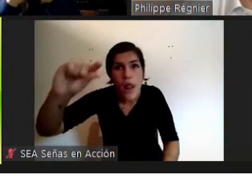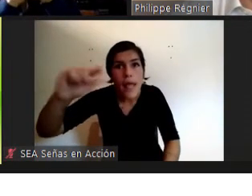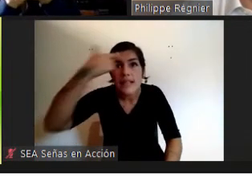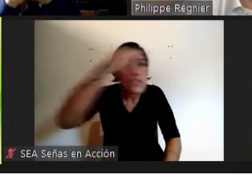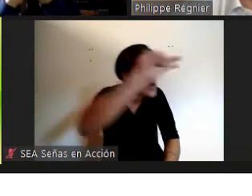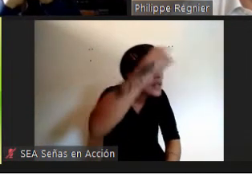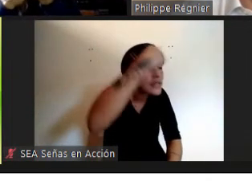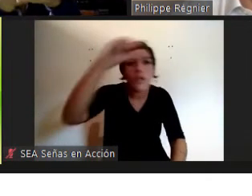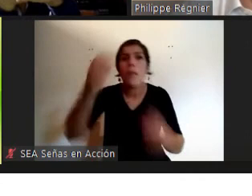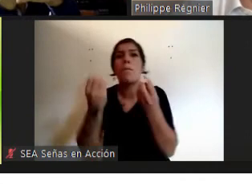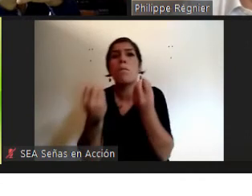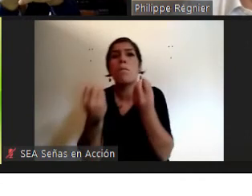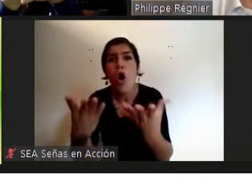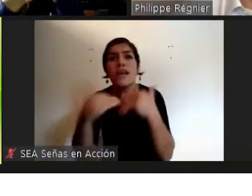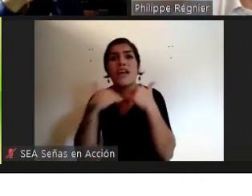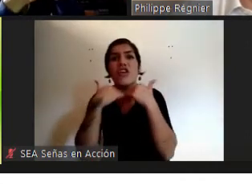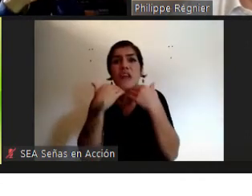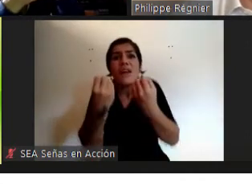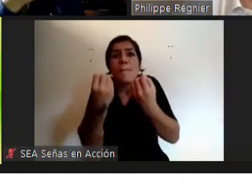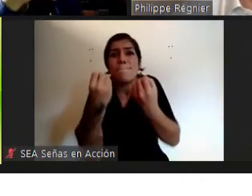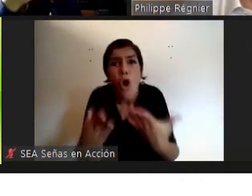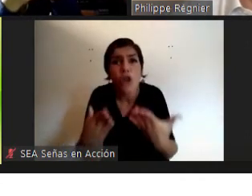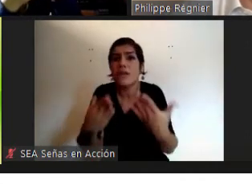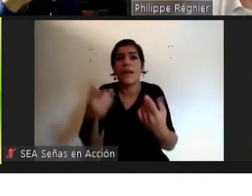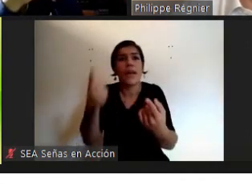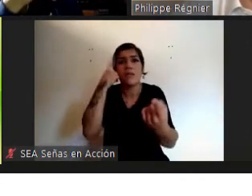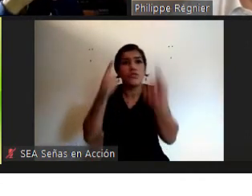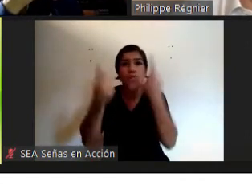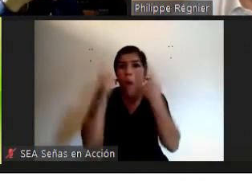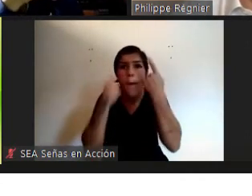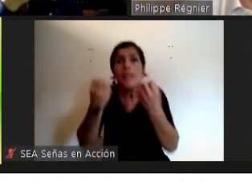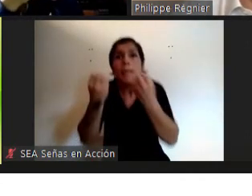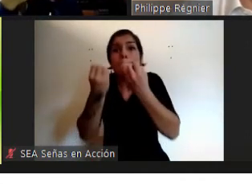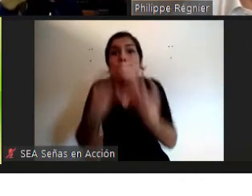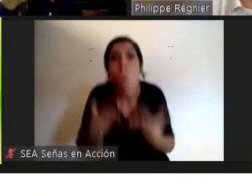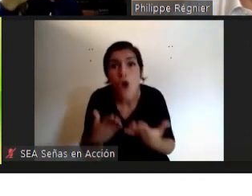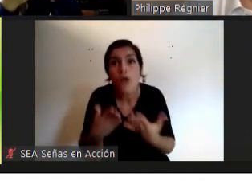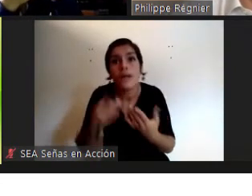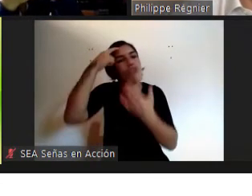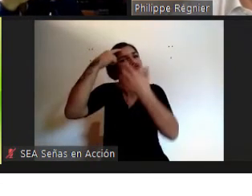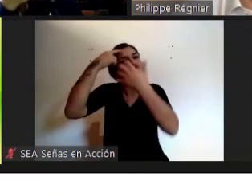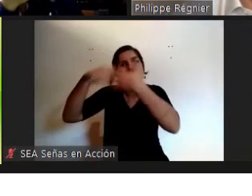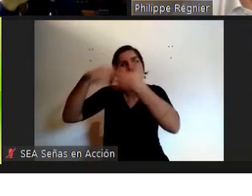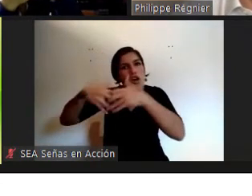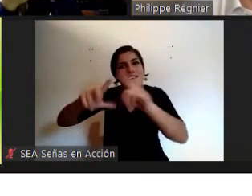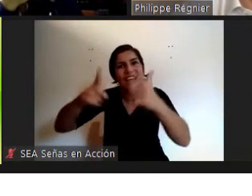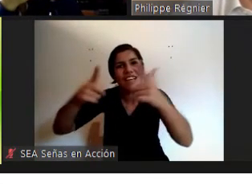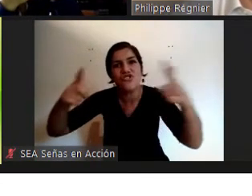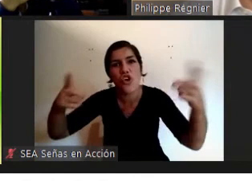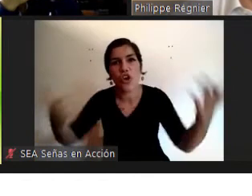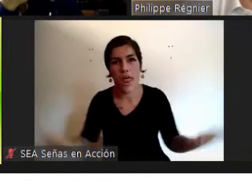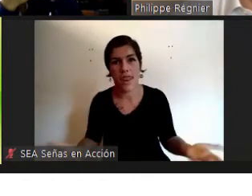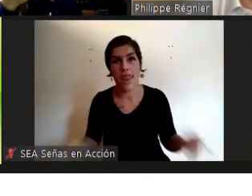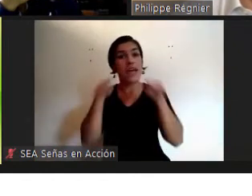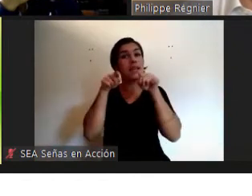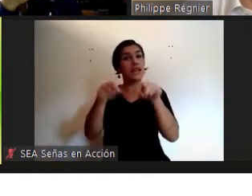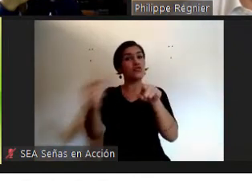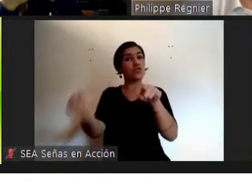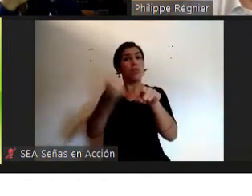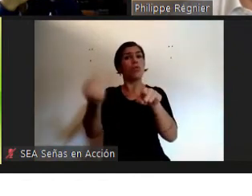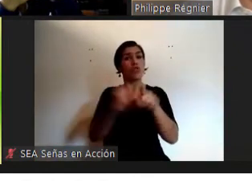having a manipulated democratic structure. This is what we are facing in Mexico on a project that